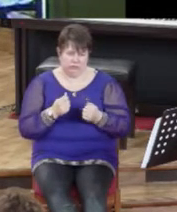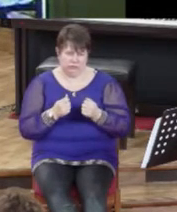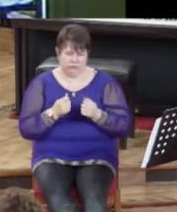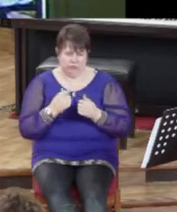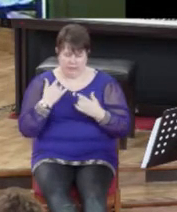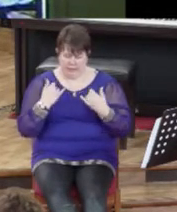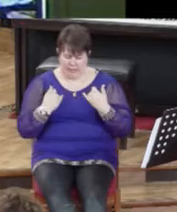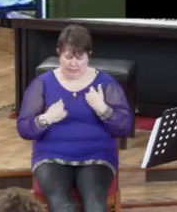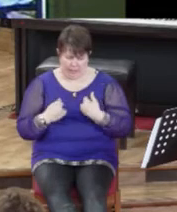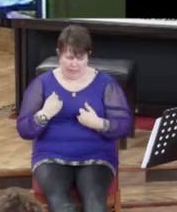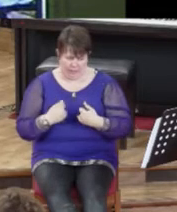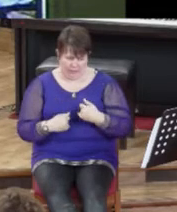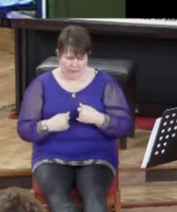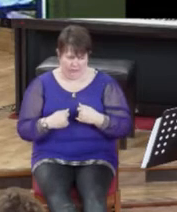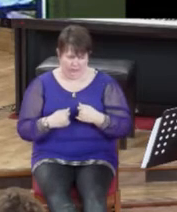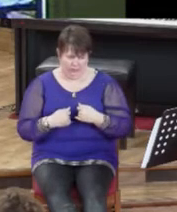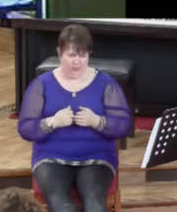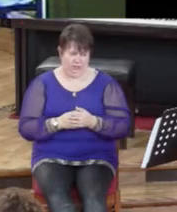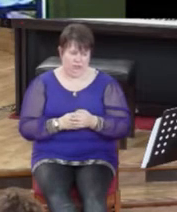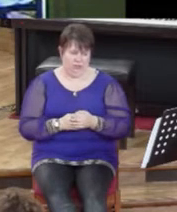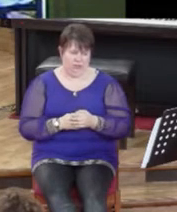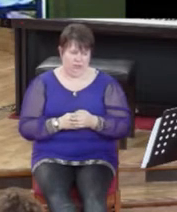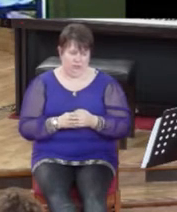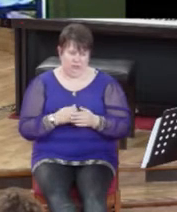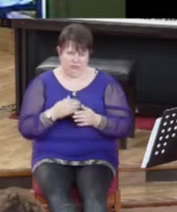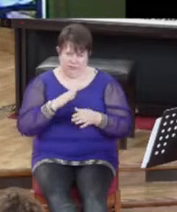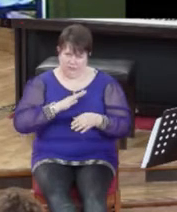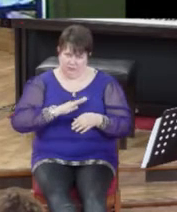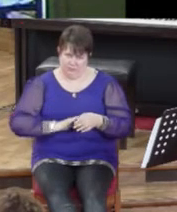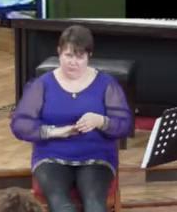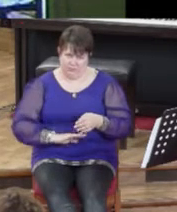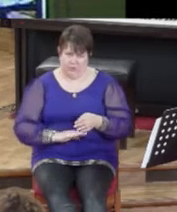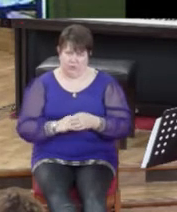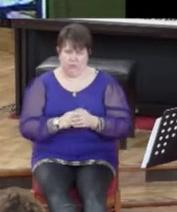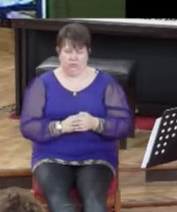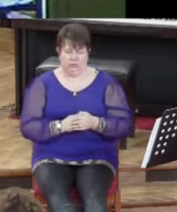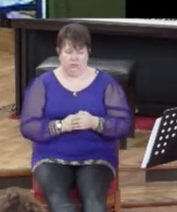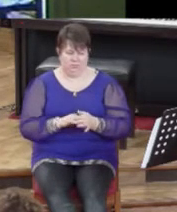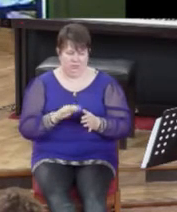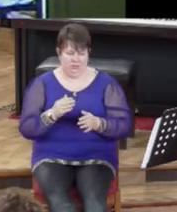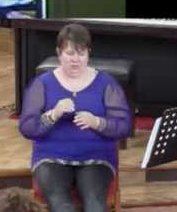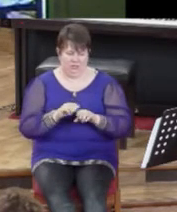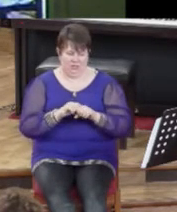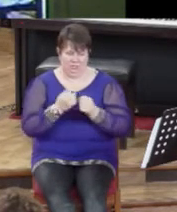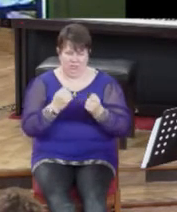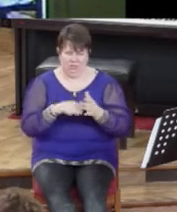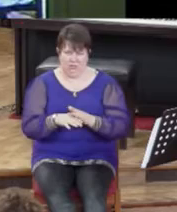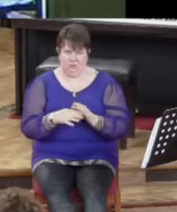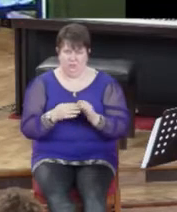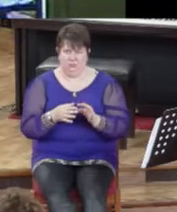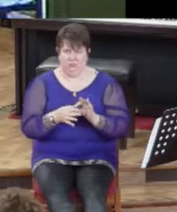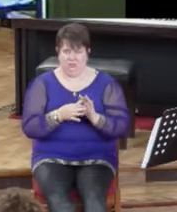illness, with despair, or in the breakdown of a relationship.